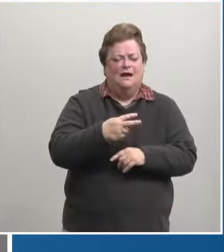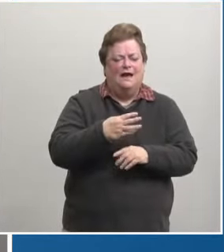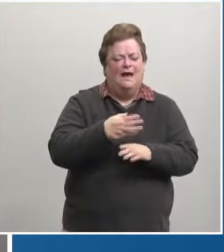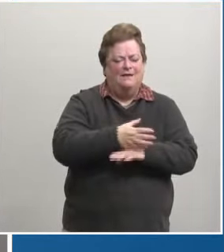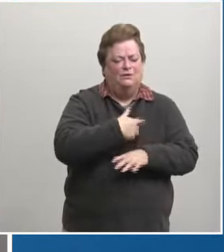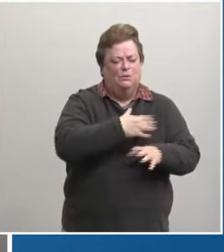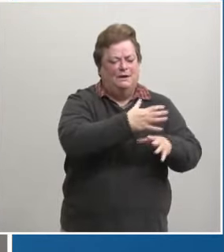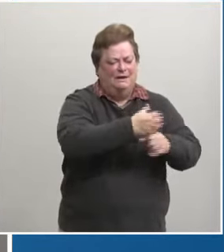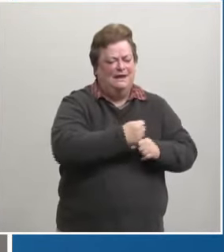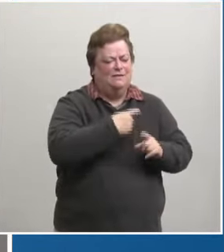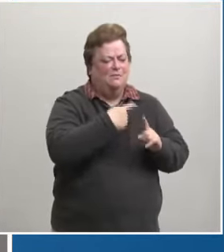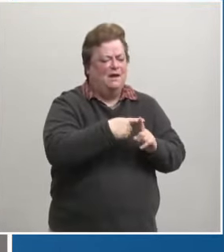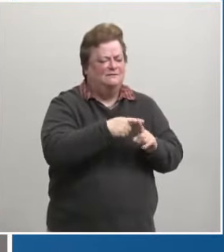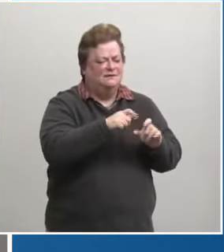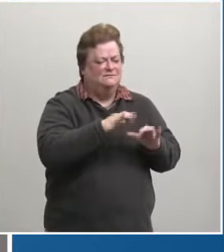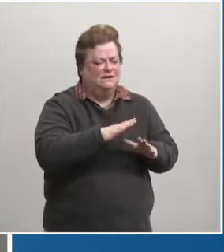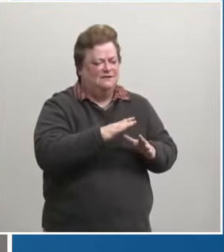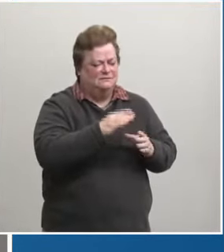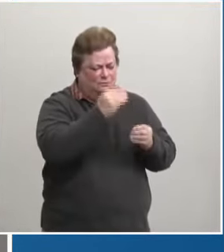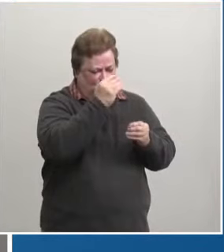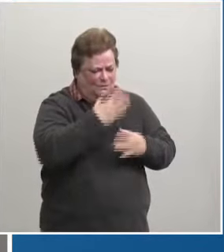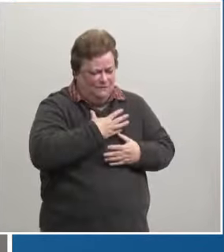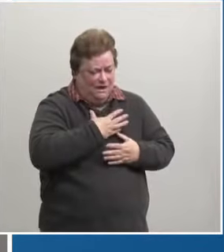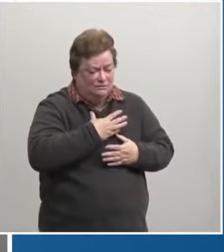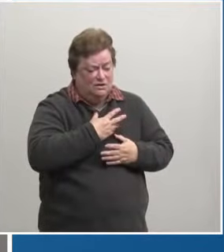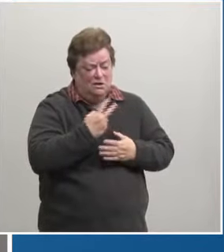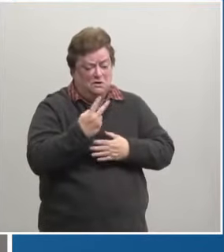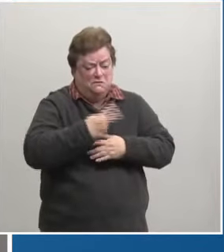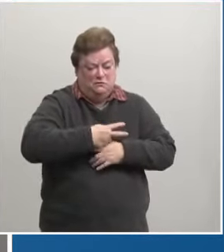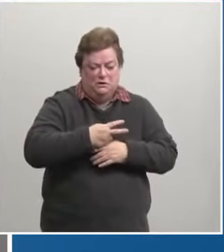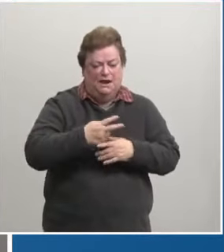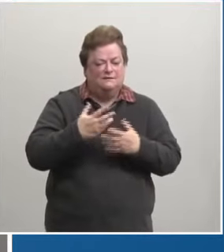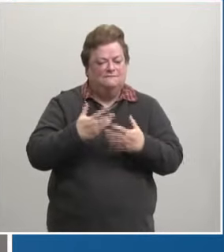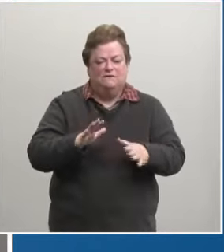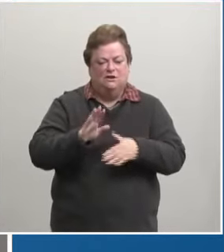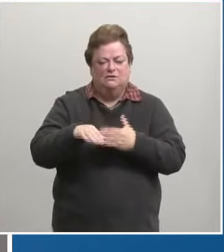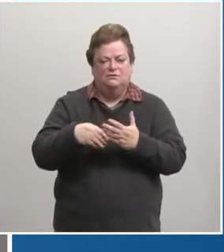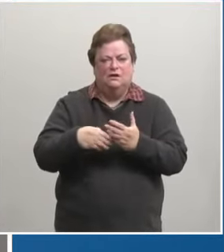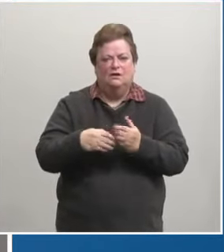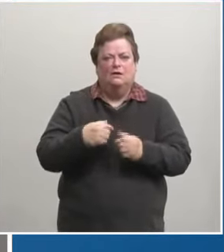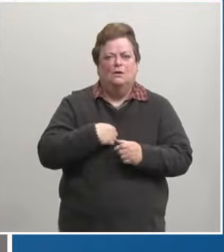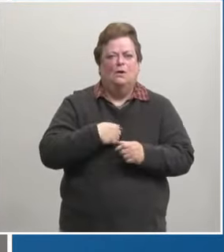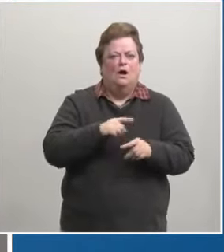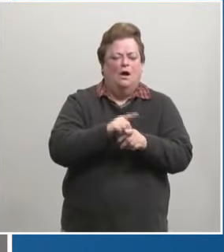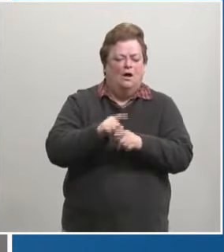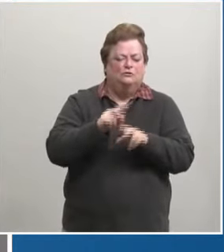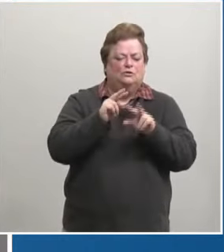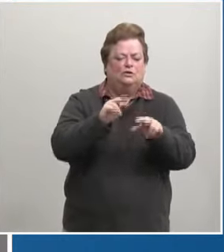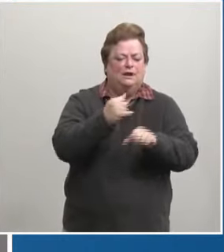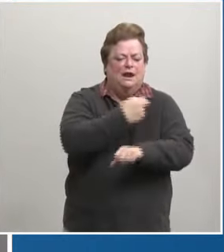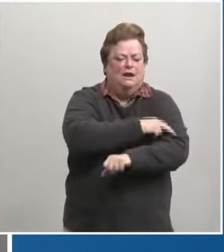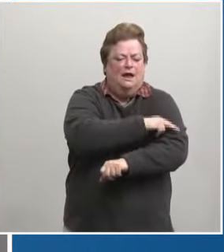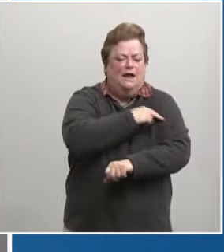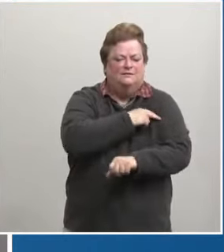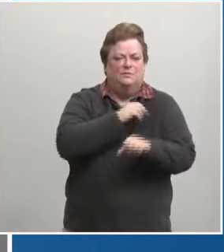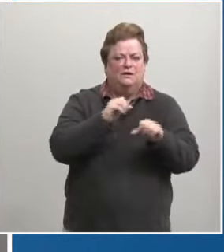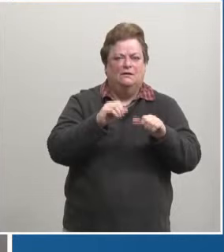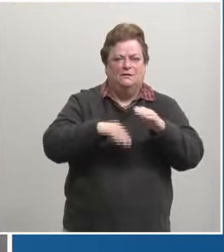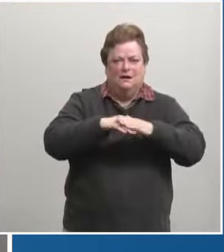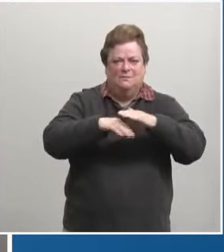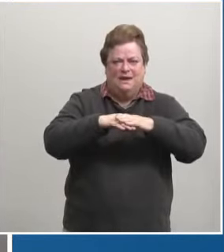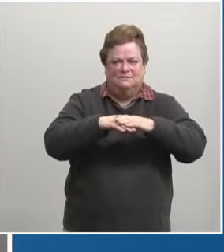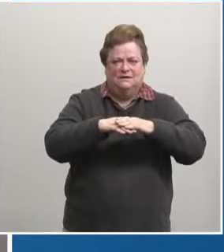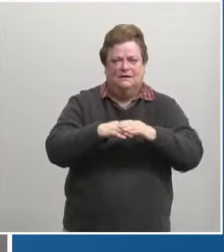test notification. We also look at hospital capacity. Just as our weekly case counts have flattened